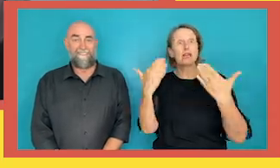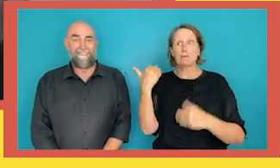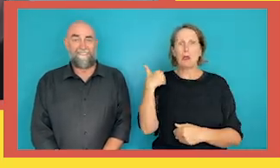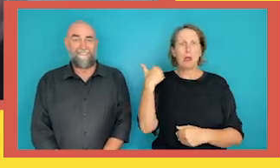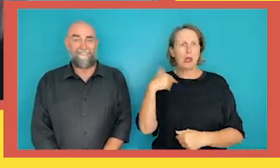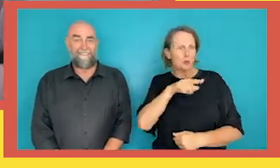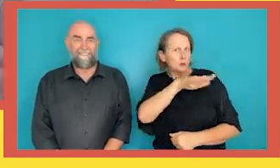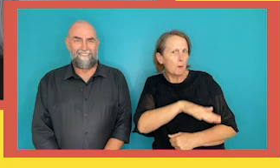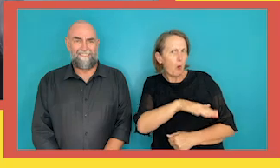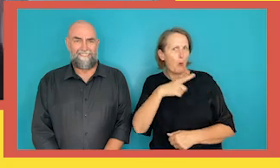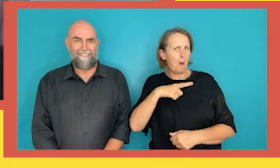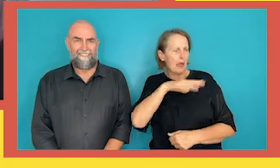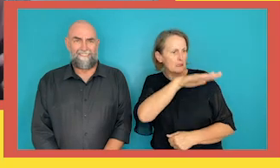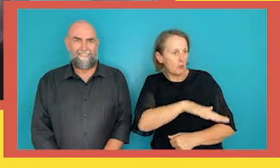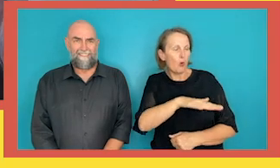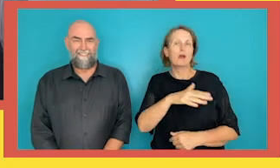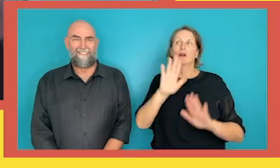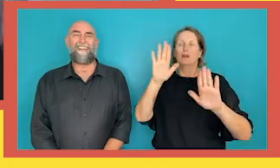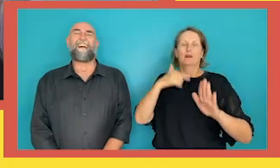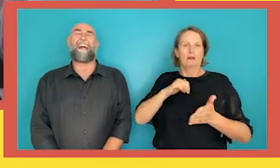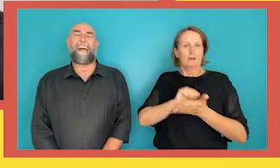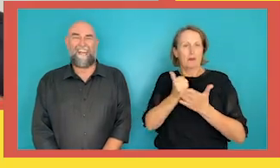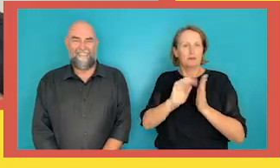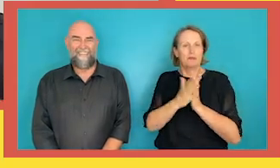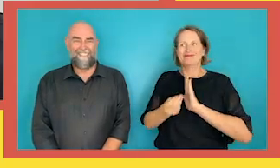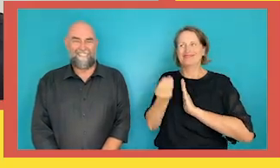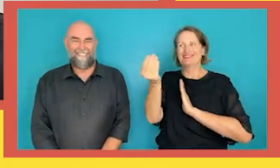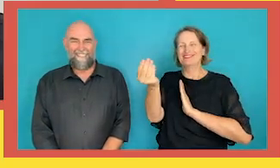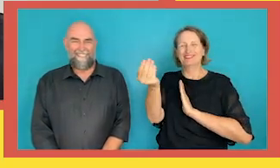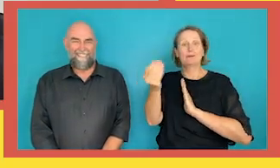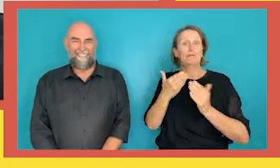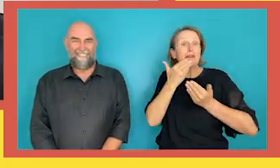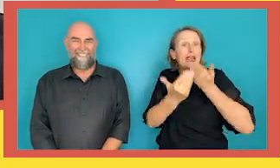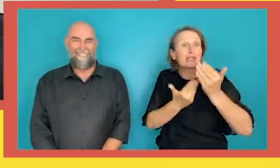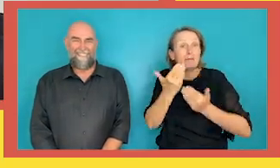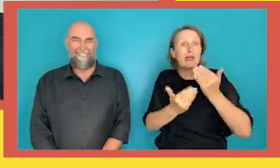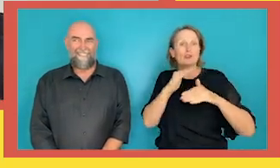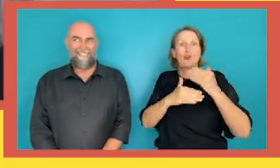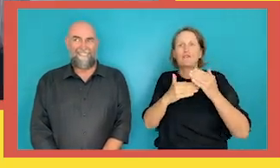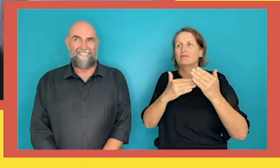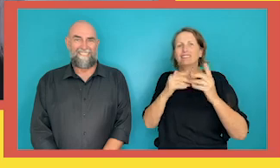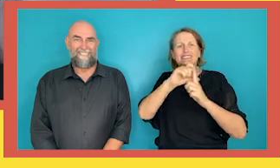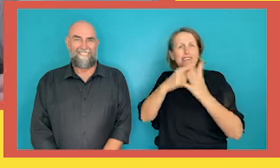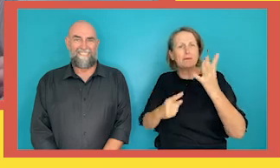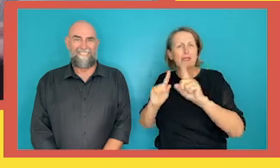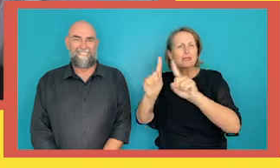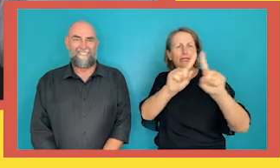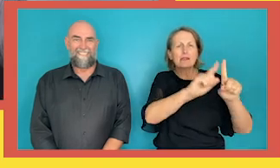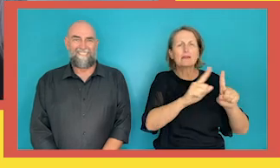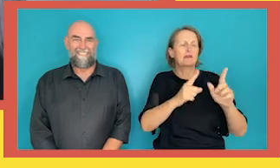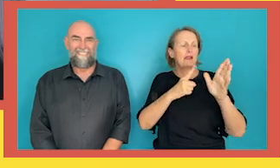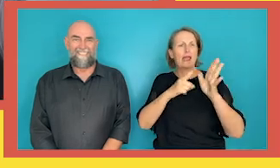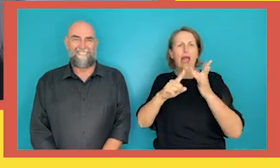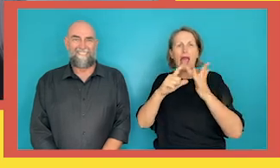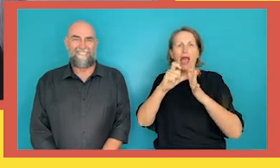am I little? So I'm like, sweet, I can hand out a book now. It just explains disability aids, and a